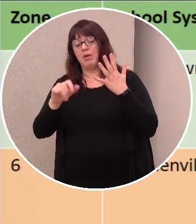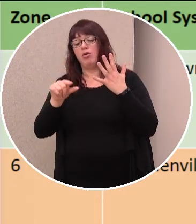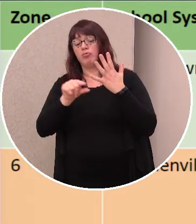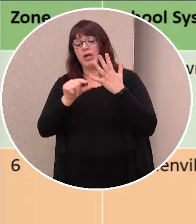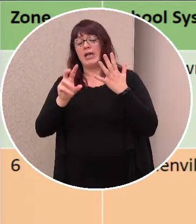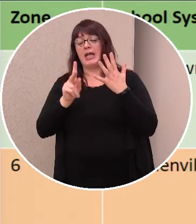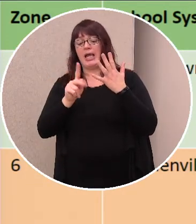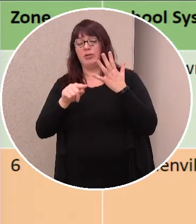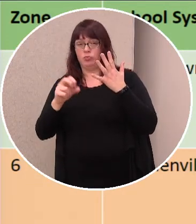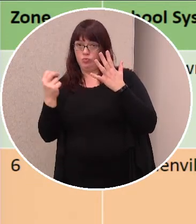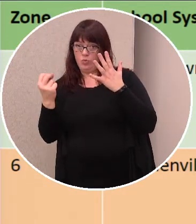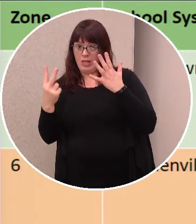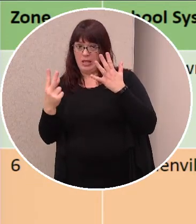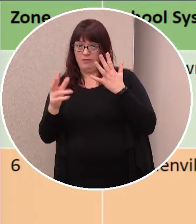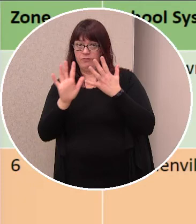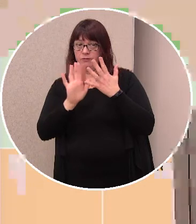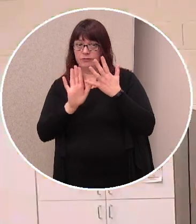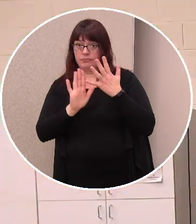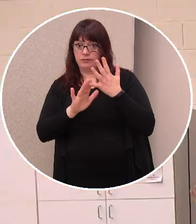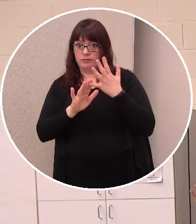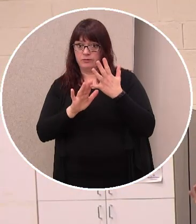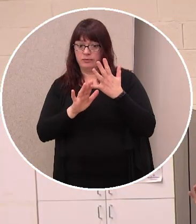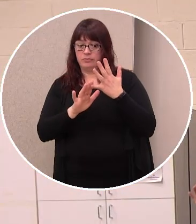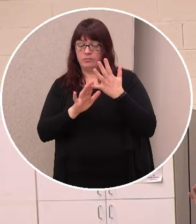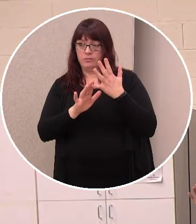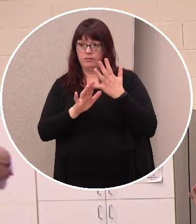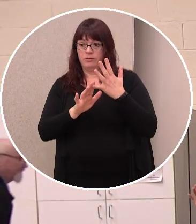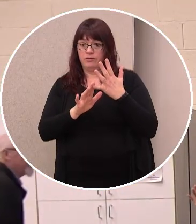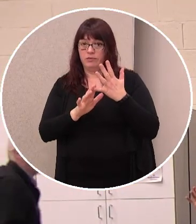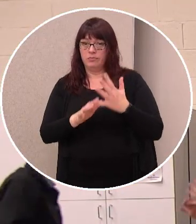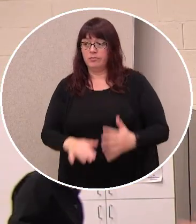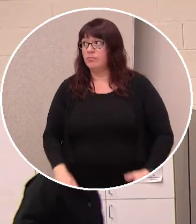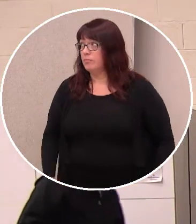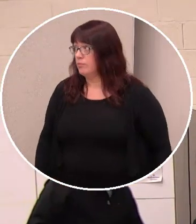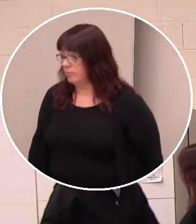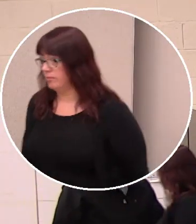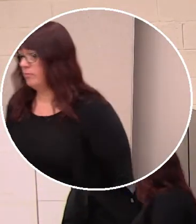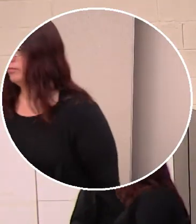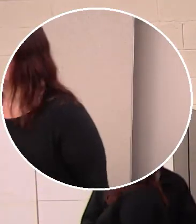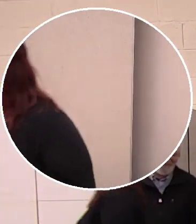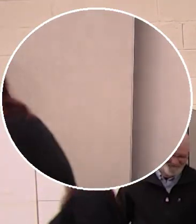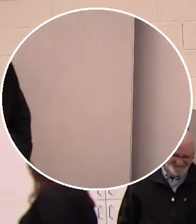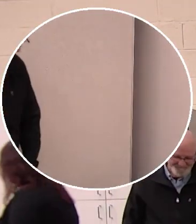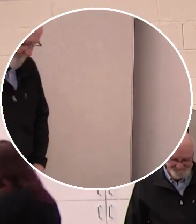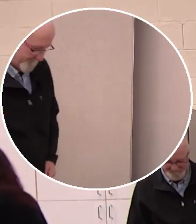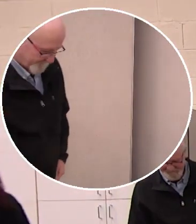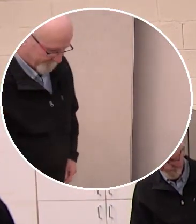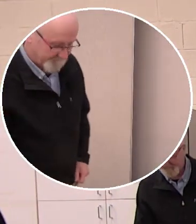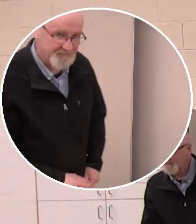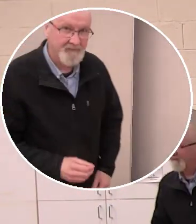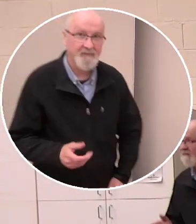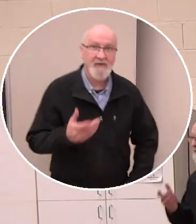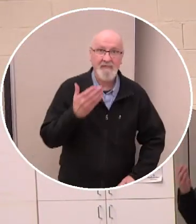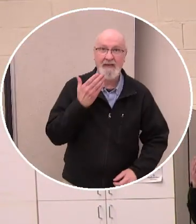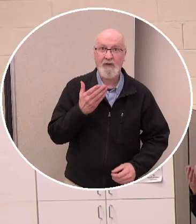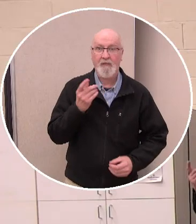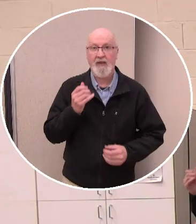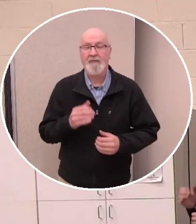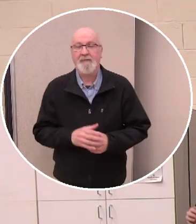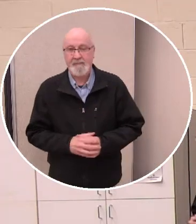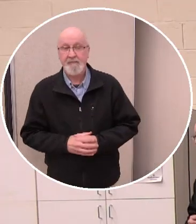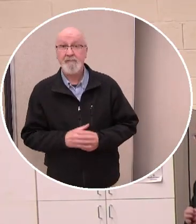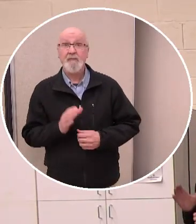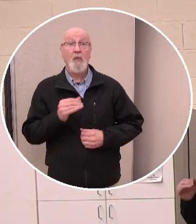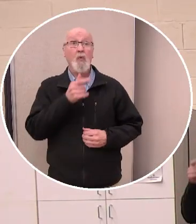grades K to 12. Thank you, Hayward, for that. Do I hear